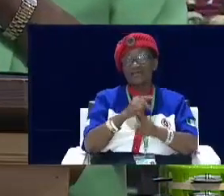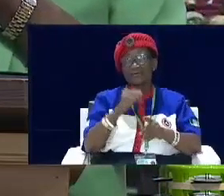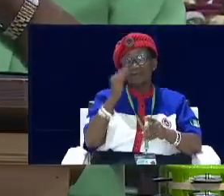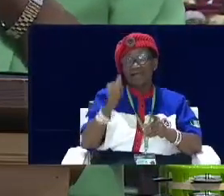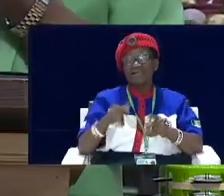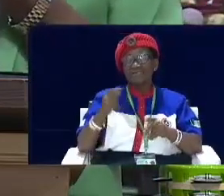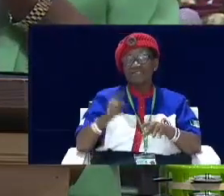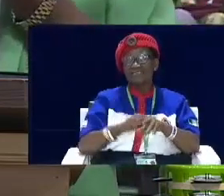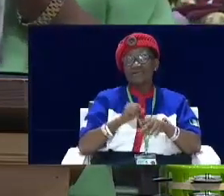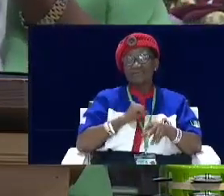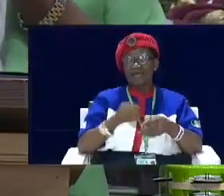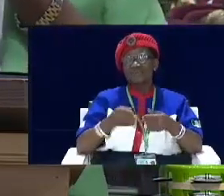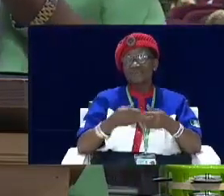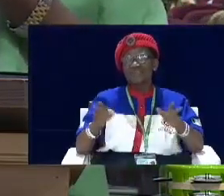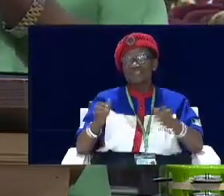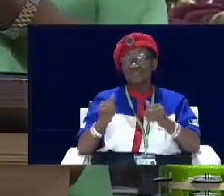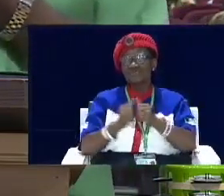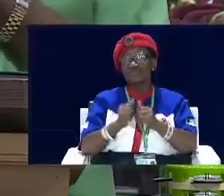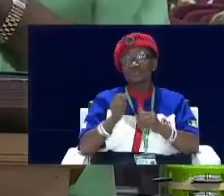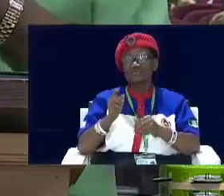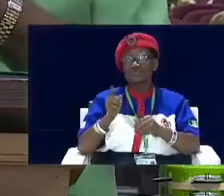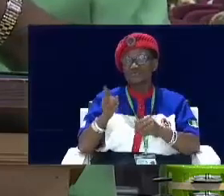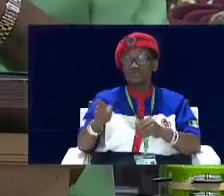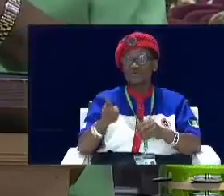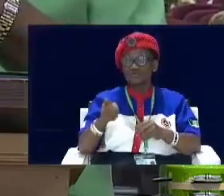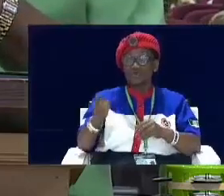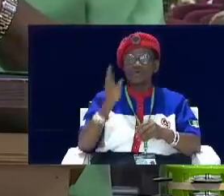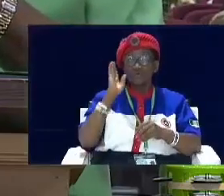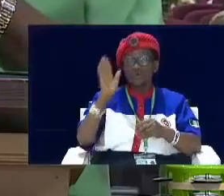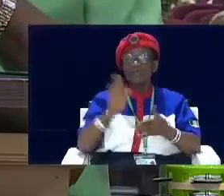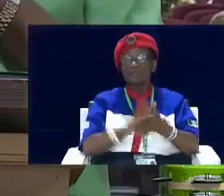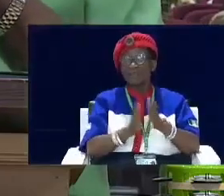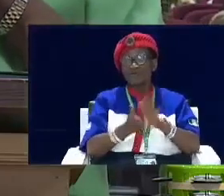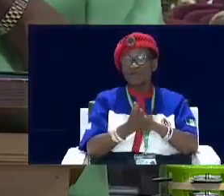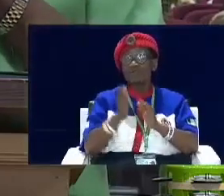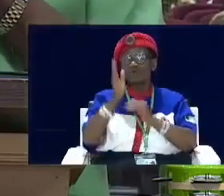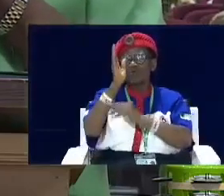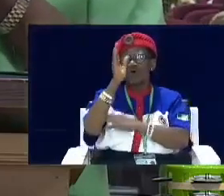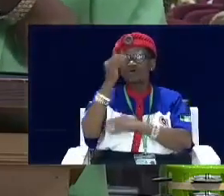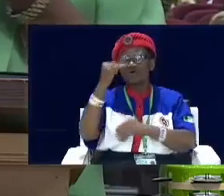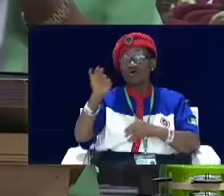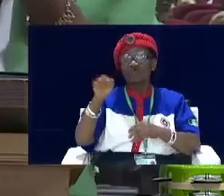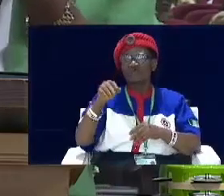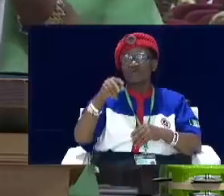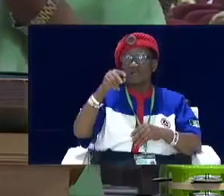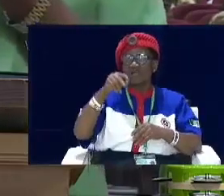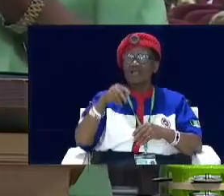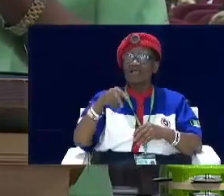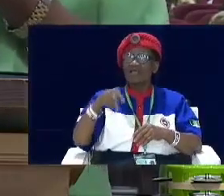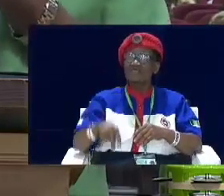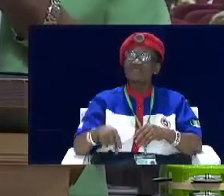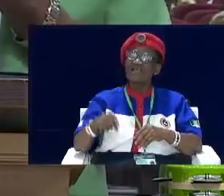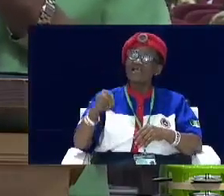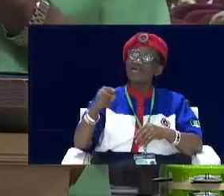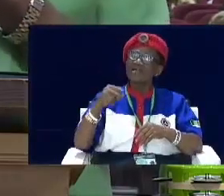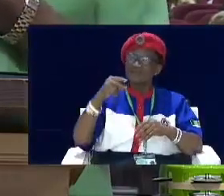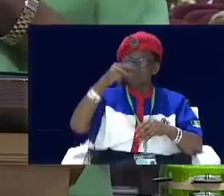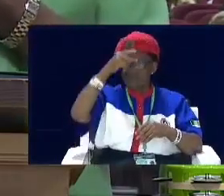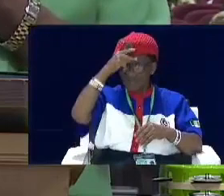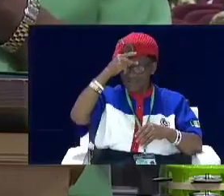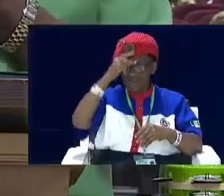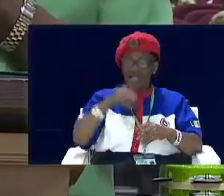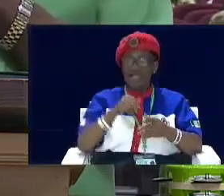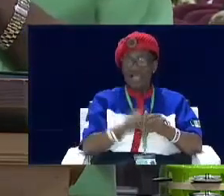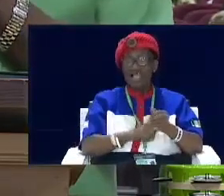mi pẹ̀lú rẹ. You become a god to Pharaoh. Wà á di Ọlọ́run sí Pharaoh. Everything that I've been hindering